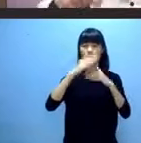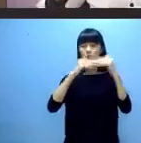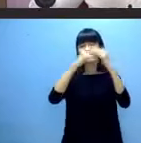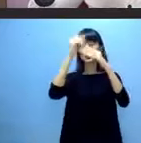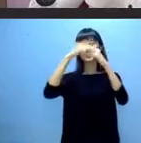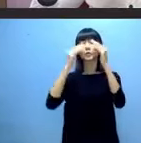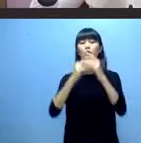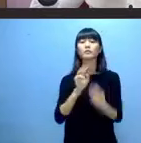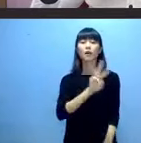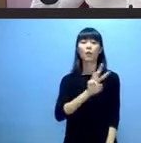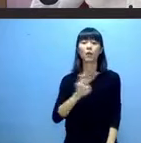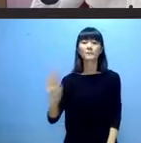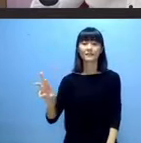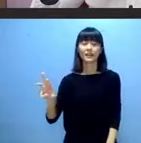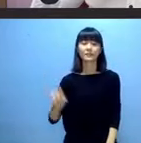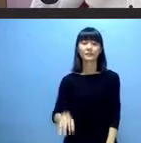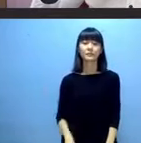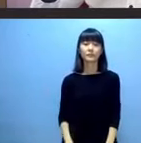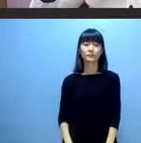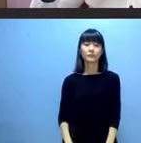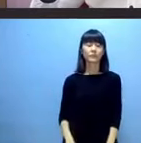And this website is